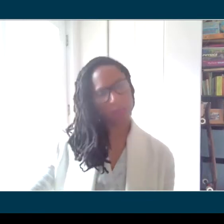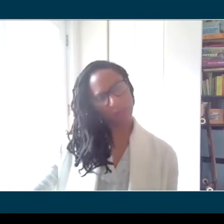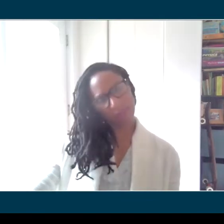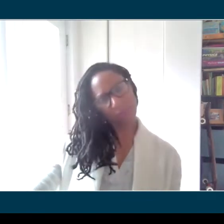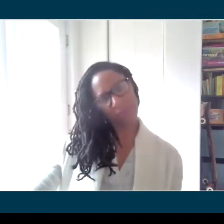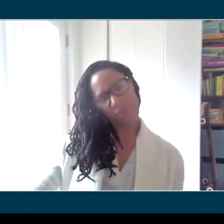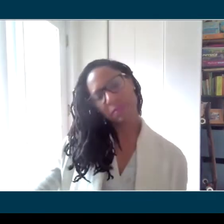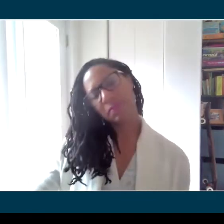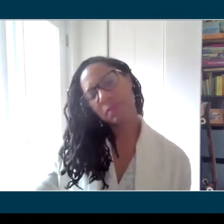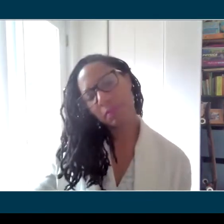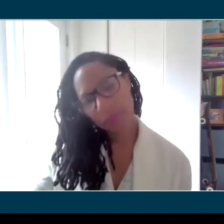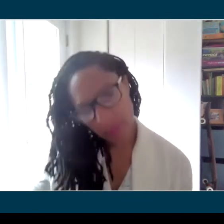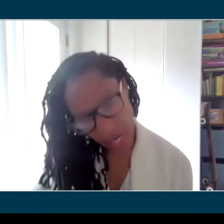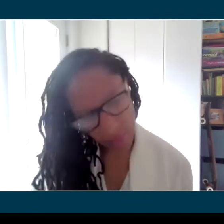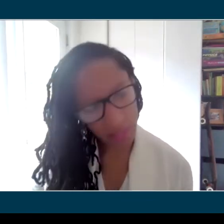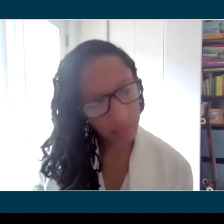a